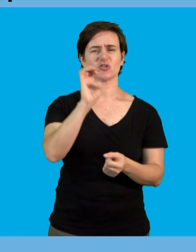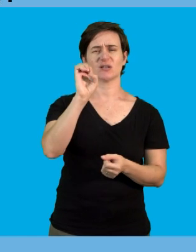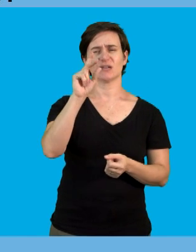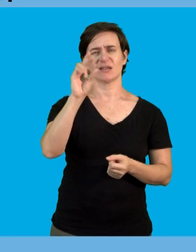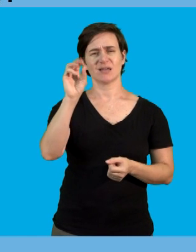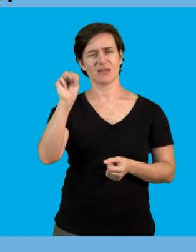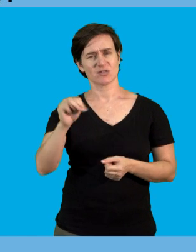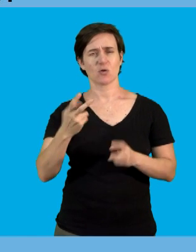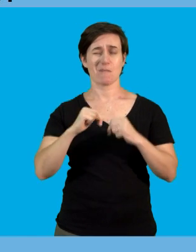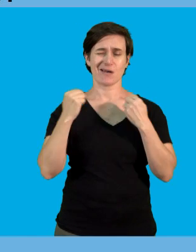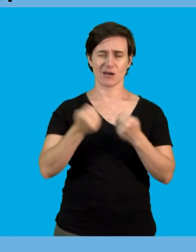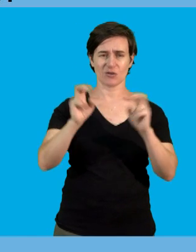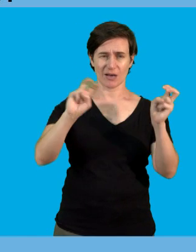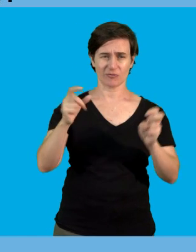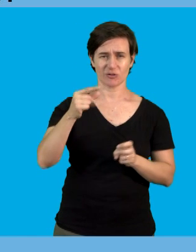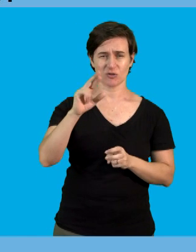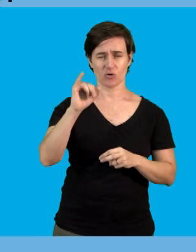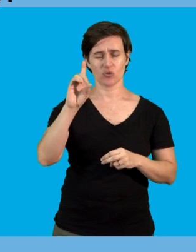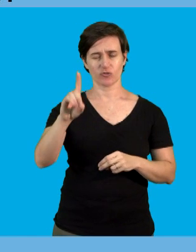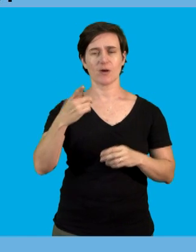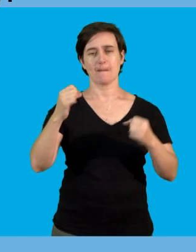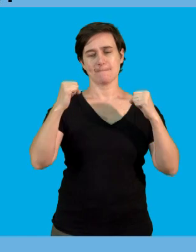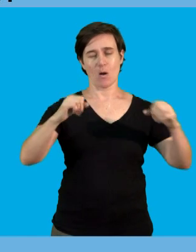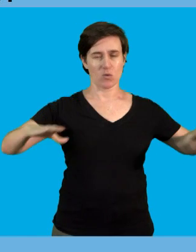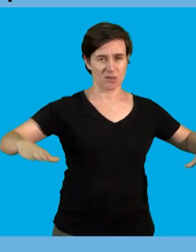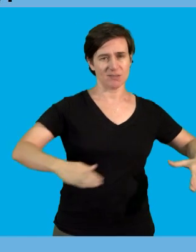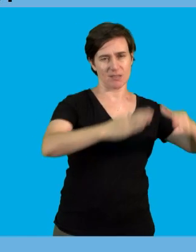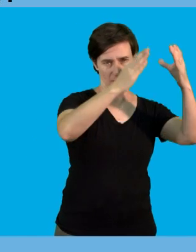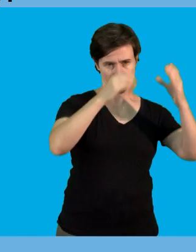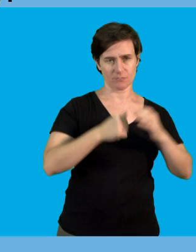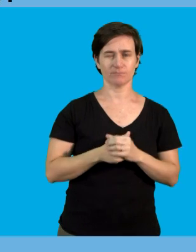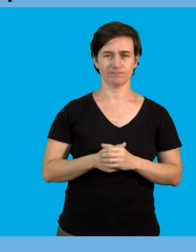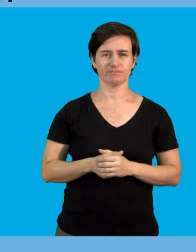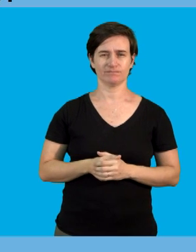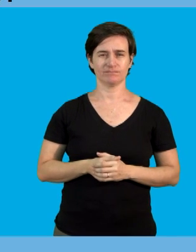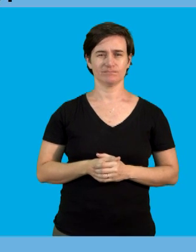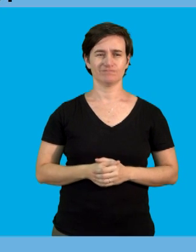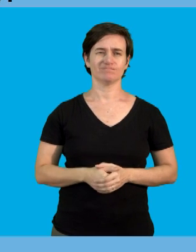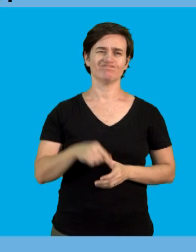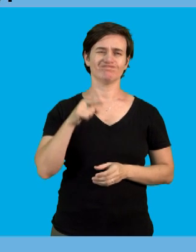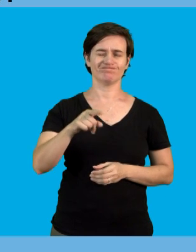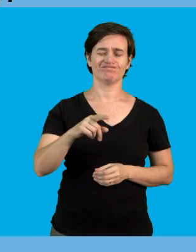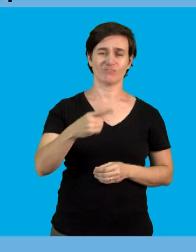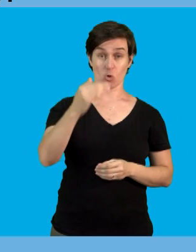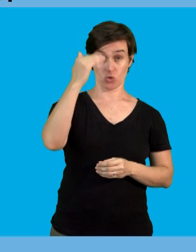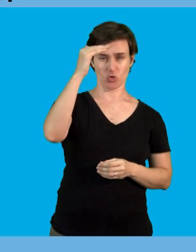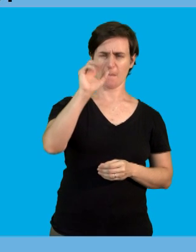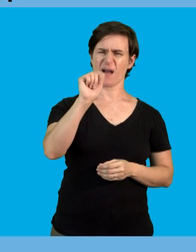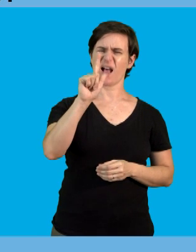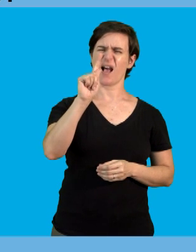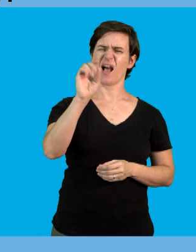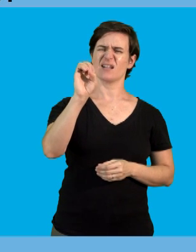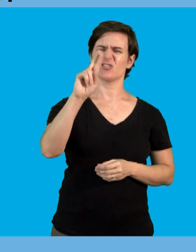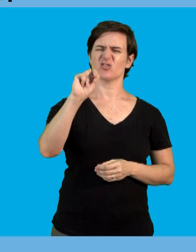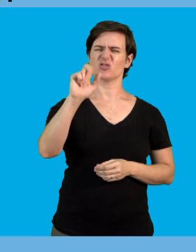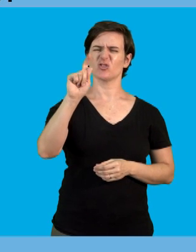national electricity grid, and power station, whereby each of those now mean, first of all, the alternative energy, that's now a form